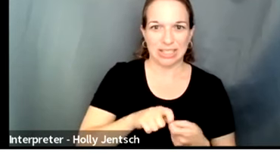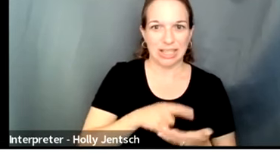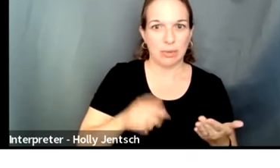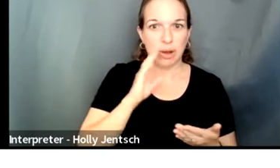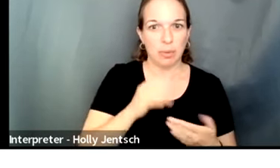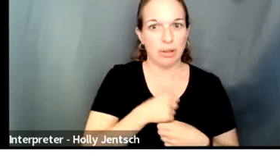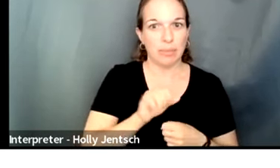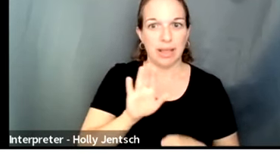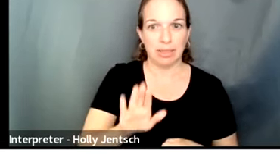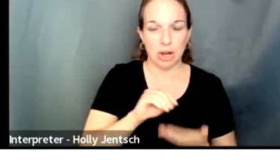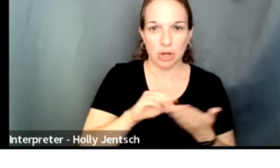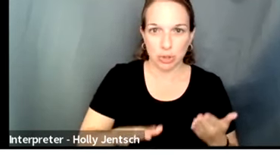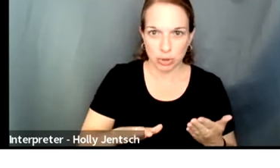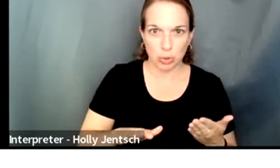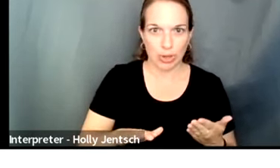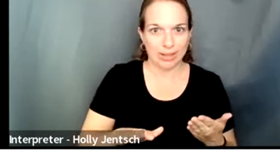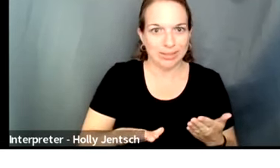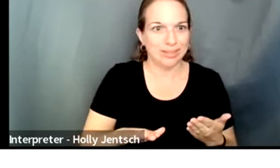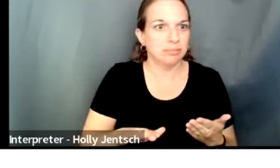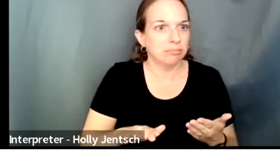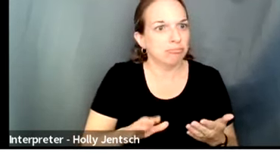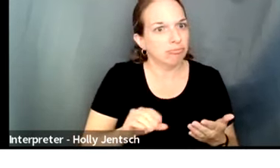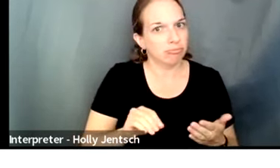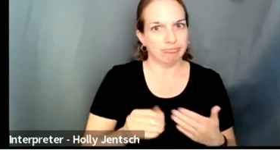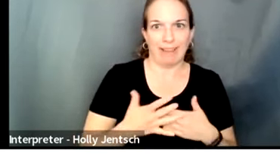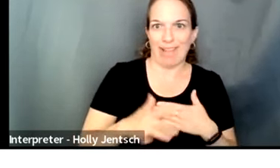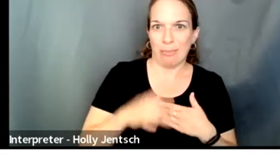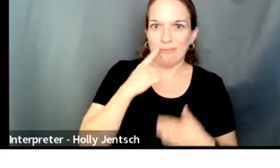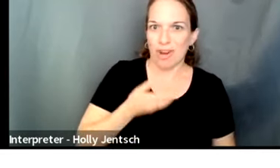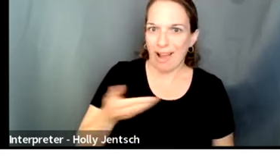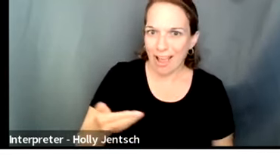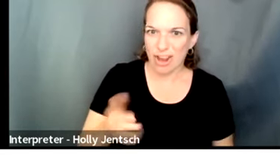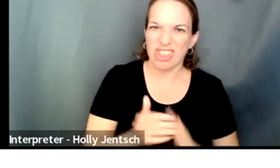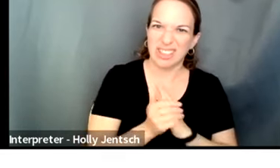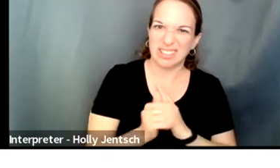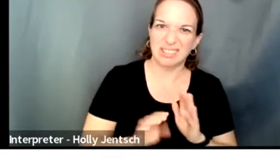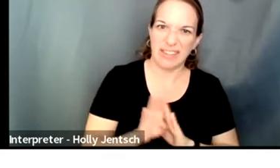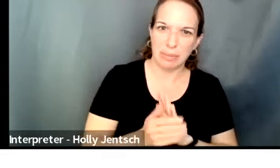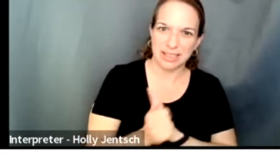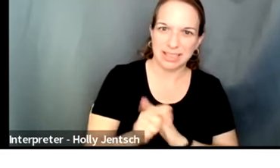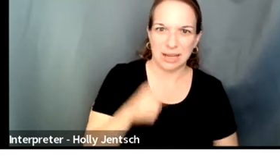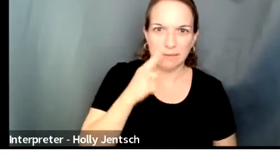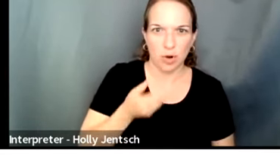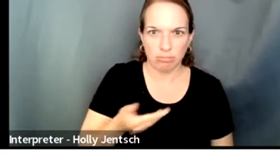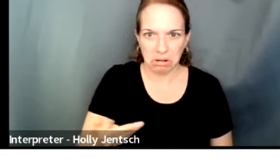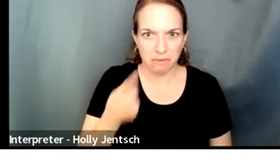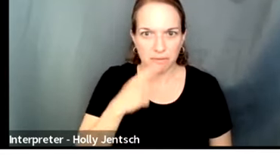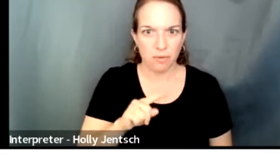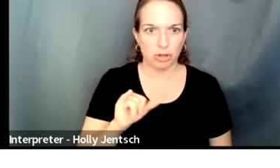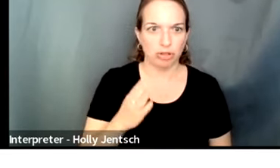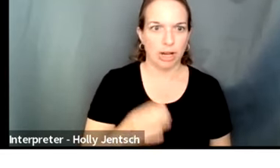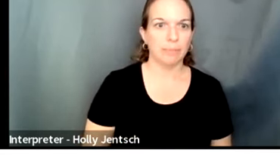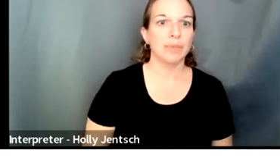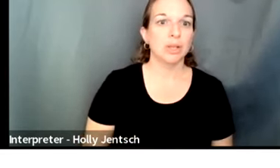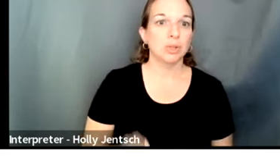most employable. The BILT members serve as guest speakers. They assist with recruitment events, both on campus